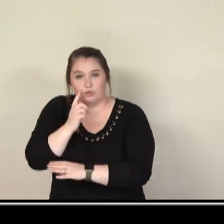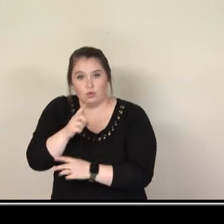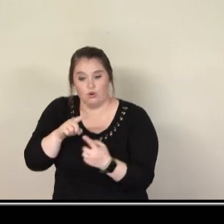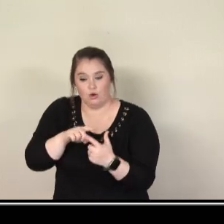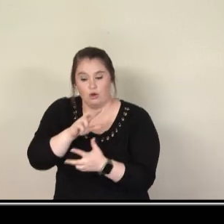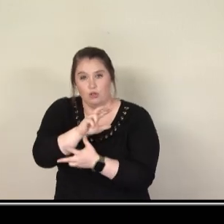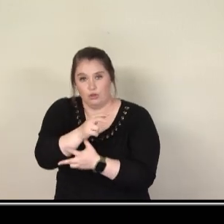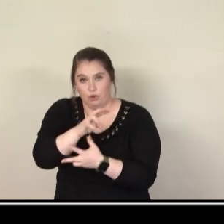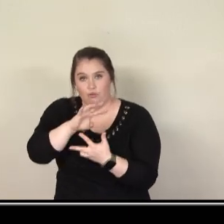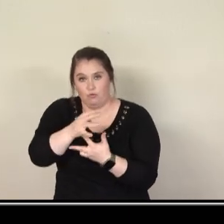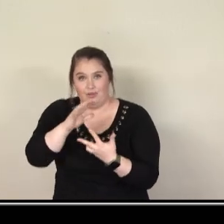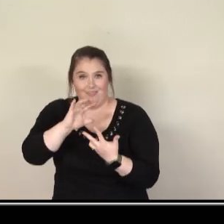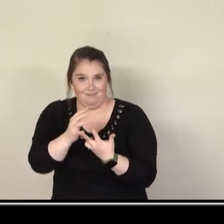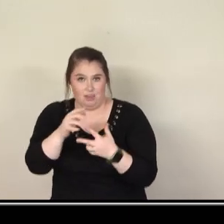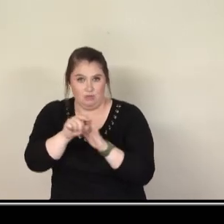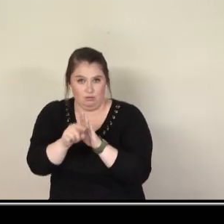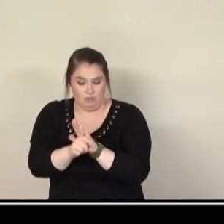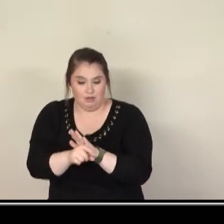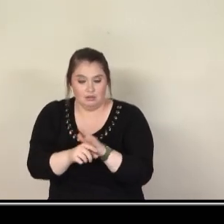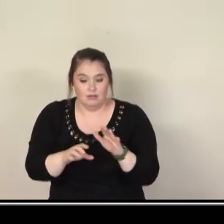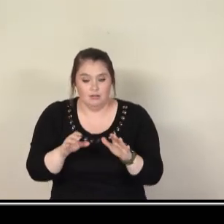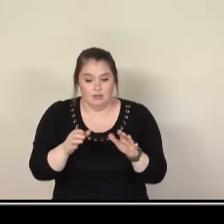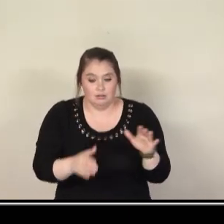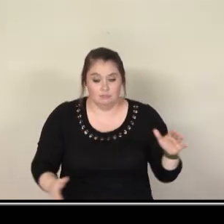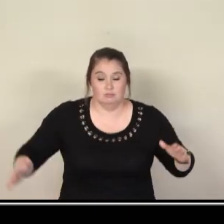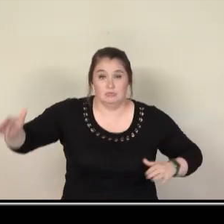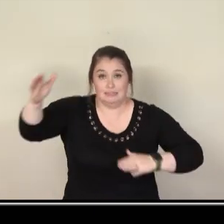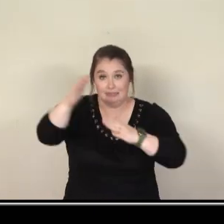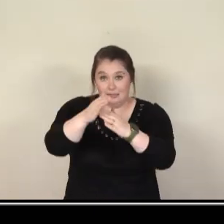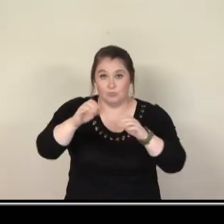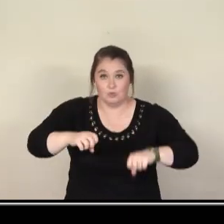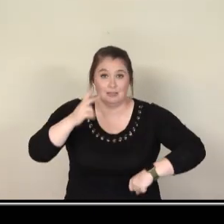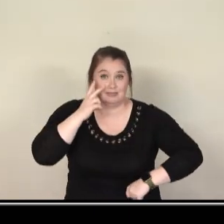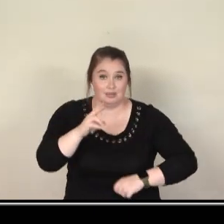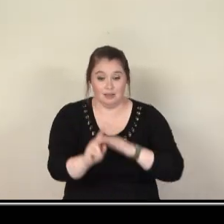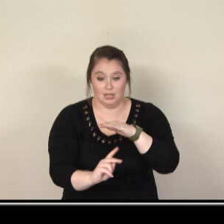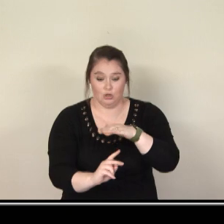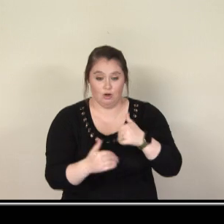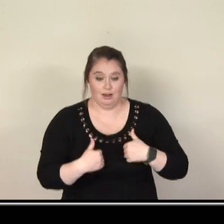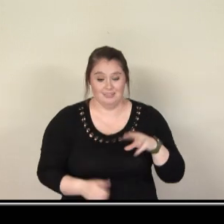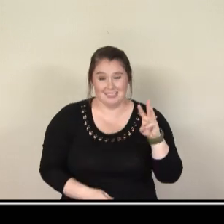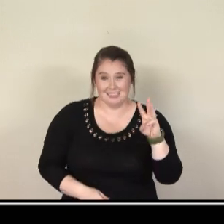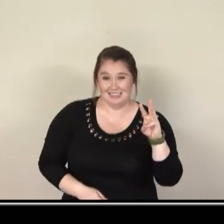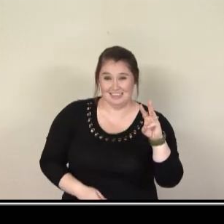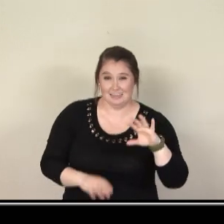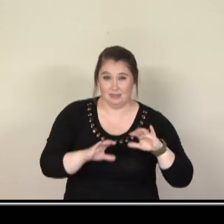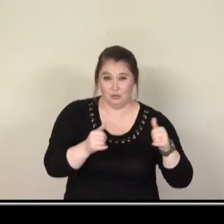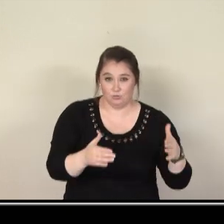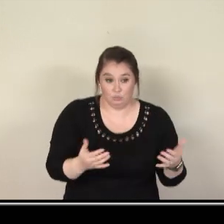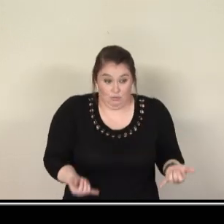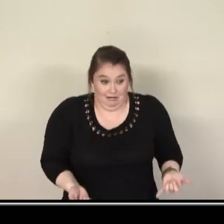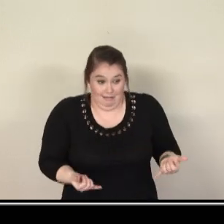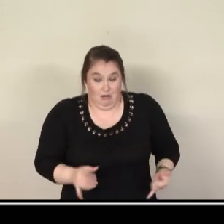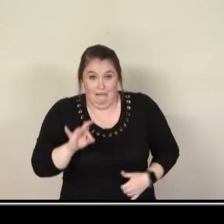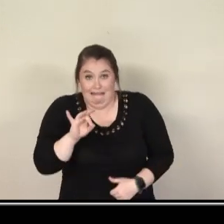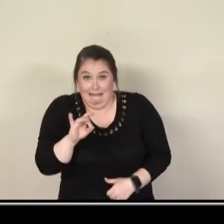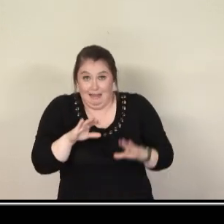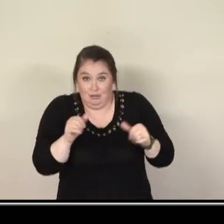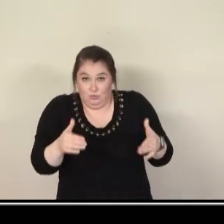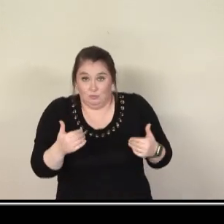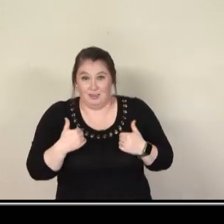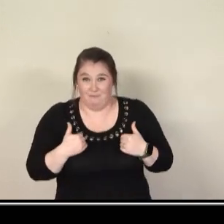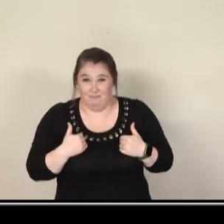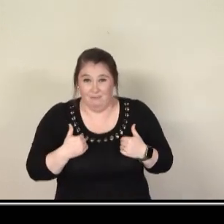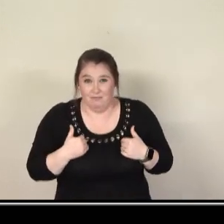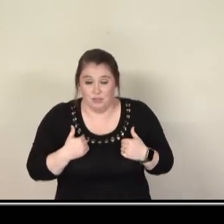Pre-K and kinder at the top, you'll see those are 6 classrooms because we have 6 of each. Right now, there's actually 8 classrooms in that part of the